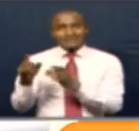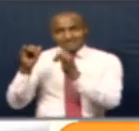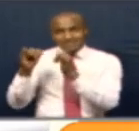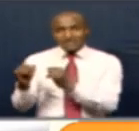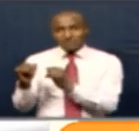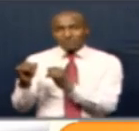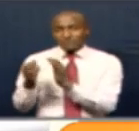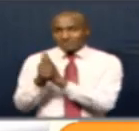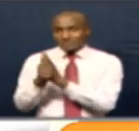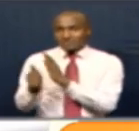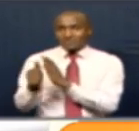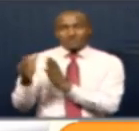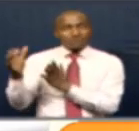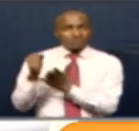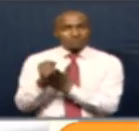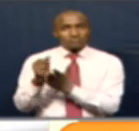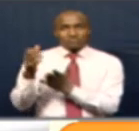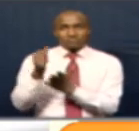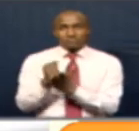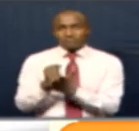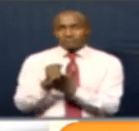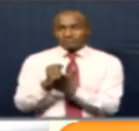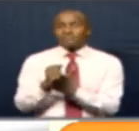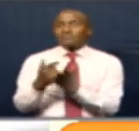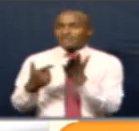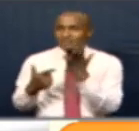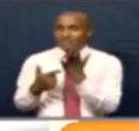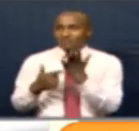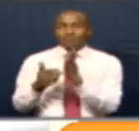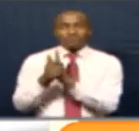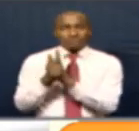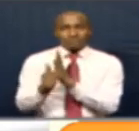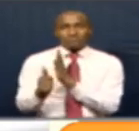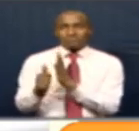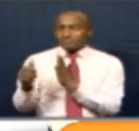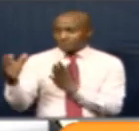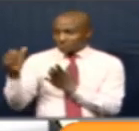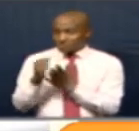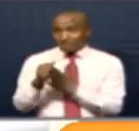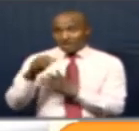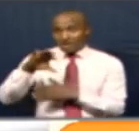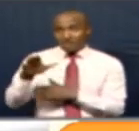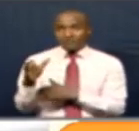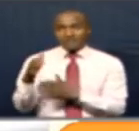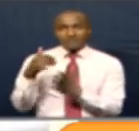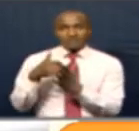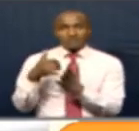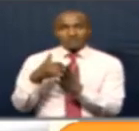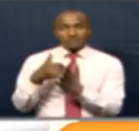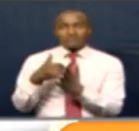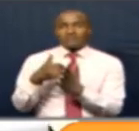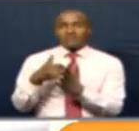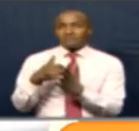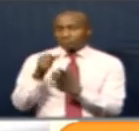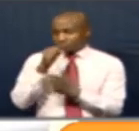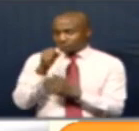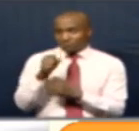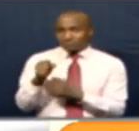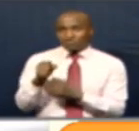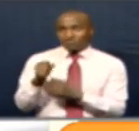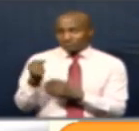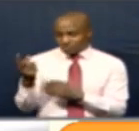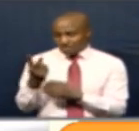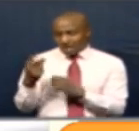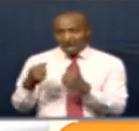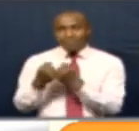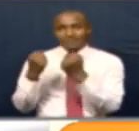its skills base, technical expertise coming to the county, including our age profile. And so these two things are running